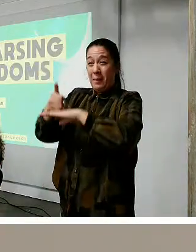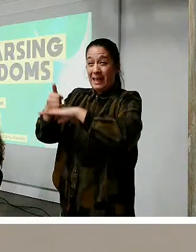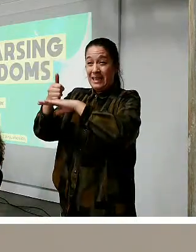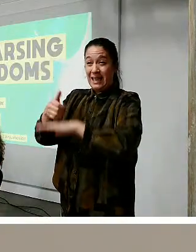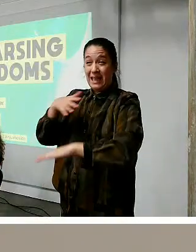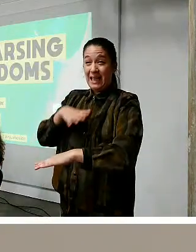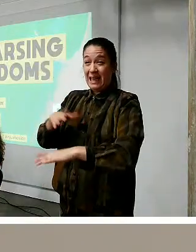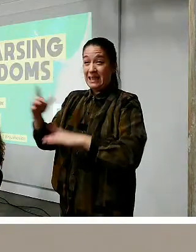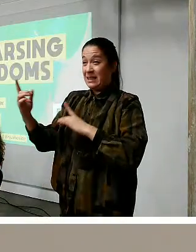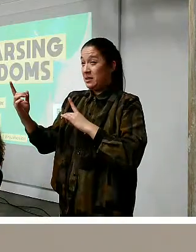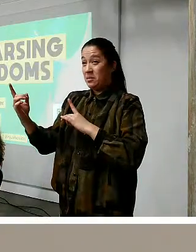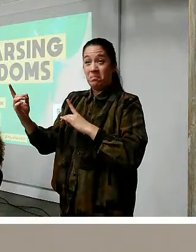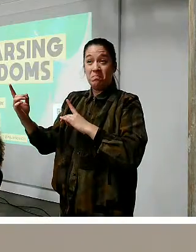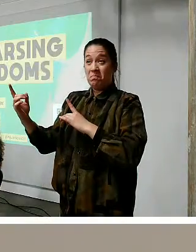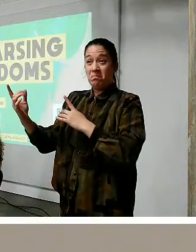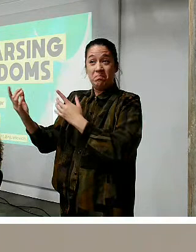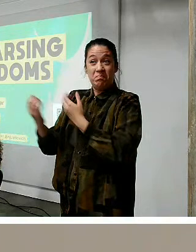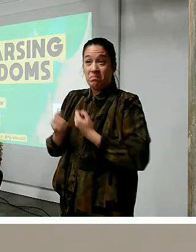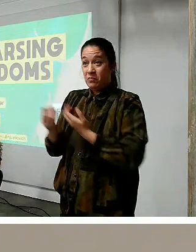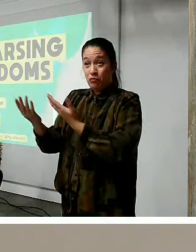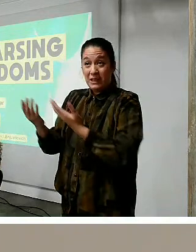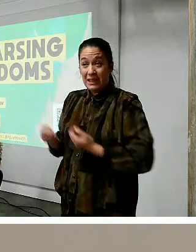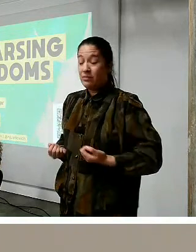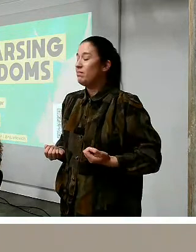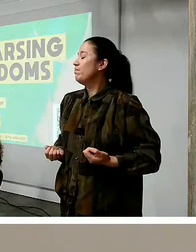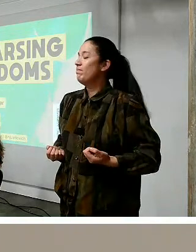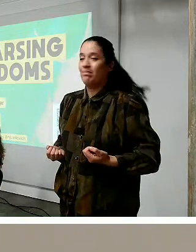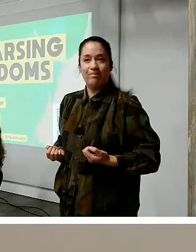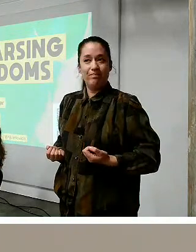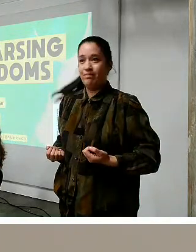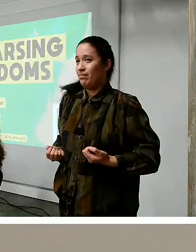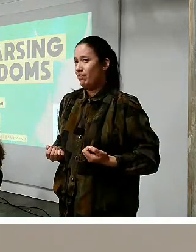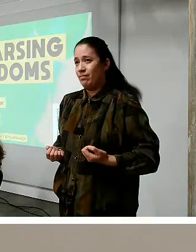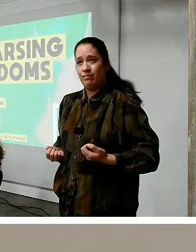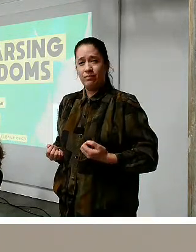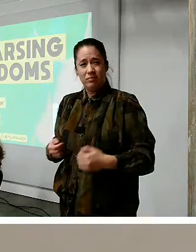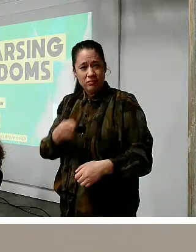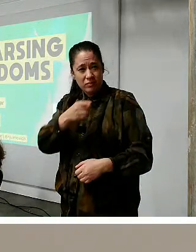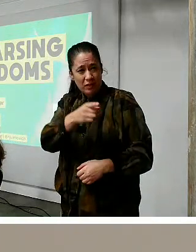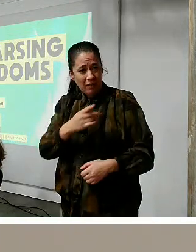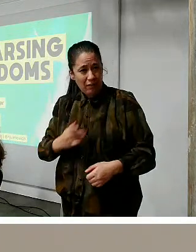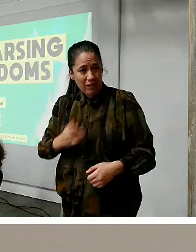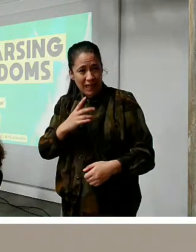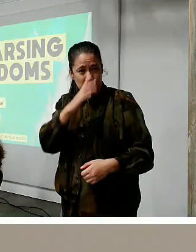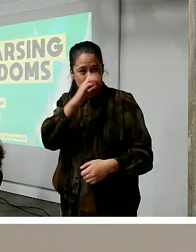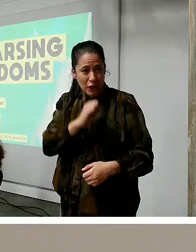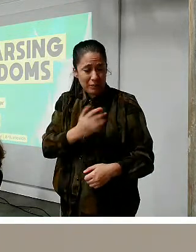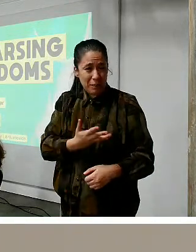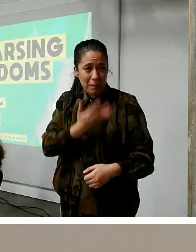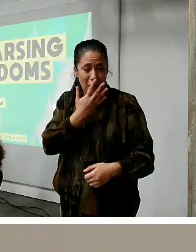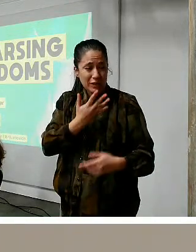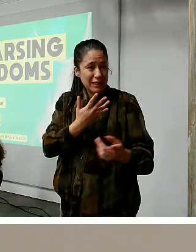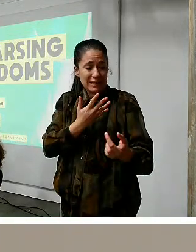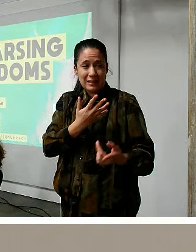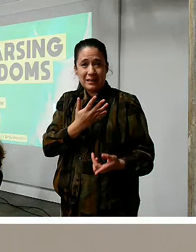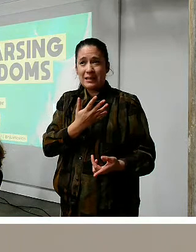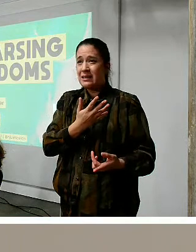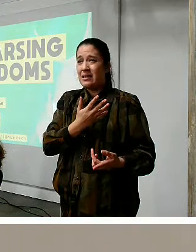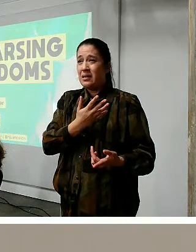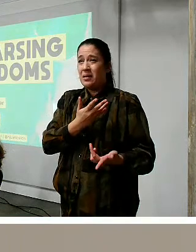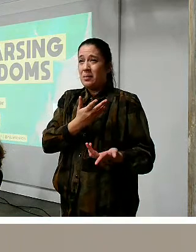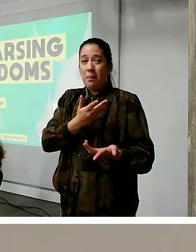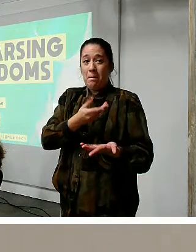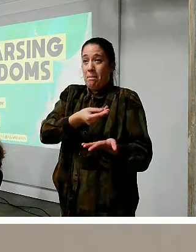it feels quite ludicrous, right? That somebody should feel shame or feel embarrassed that they don't have enough money for their basic needs,